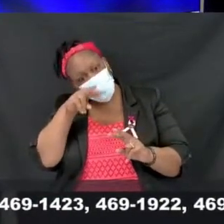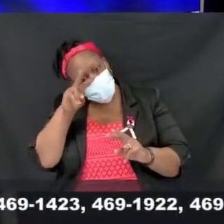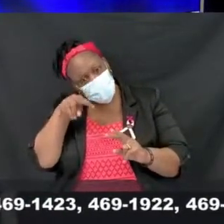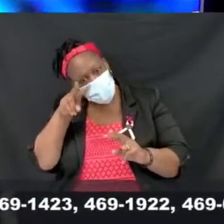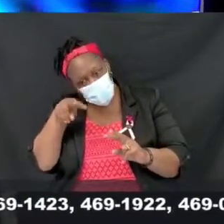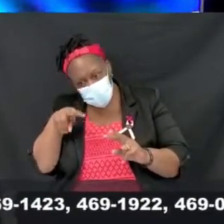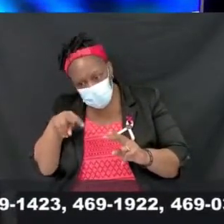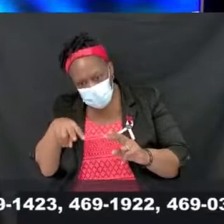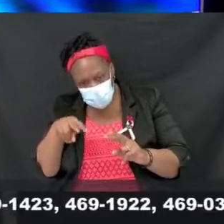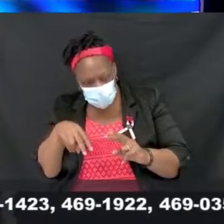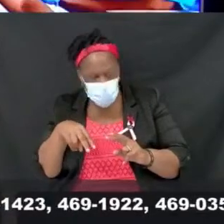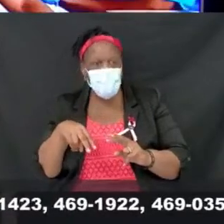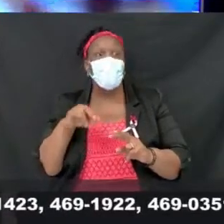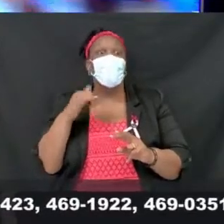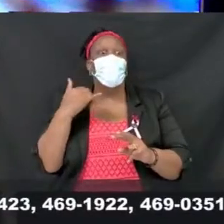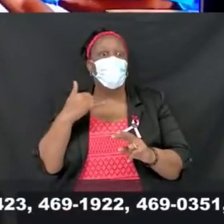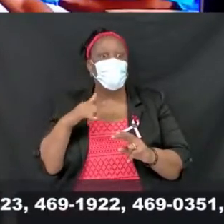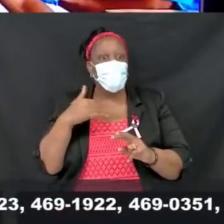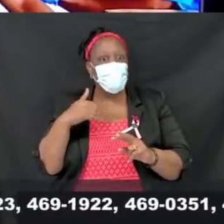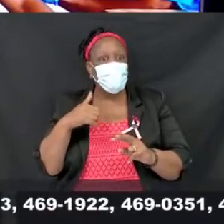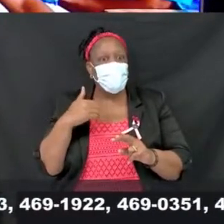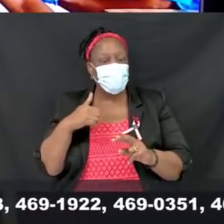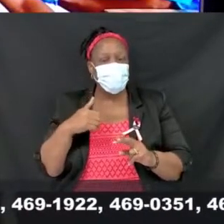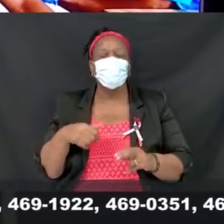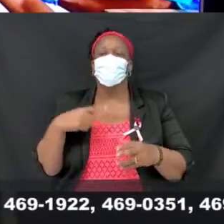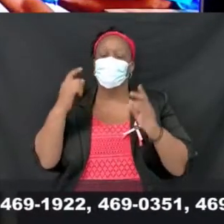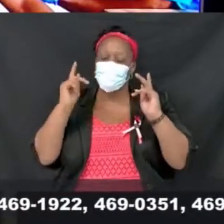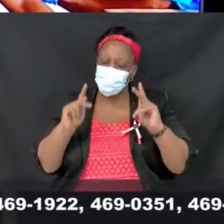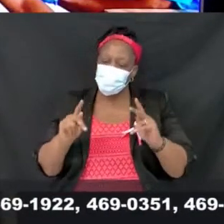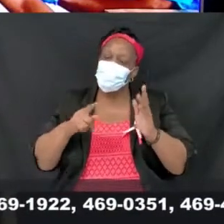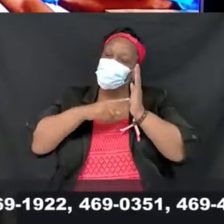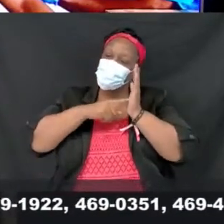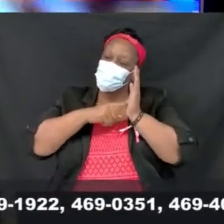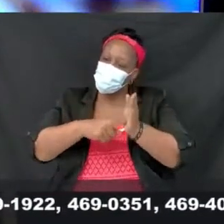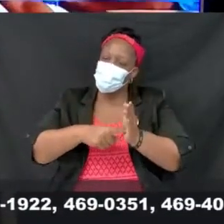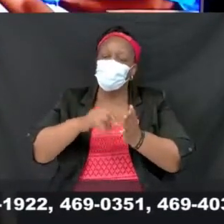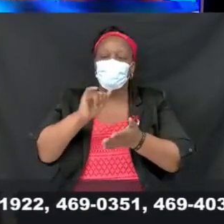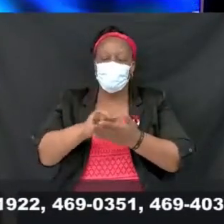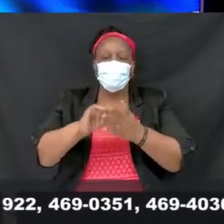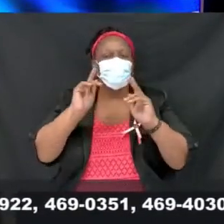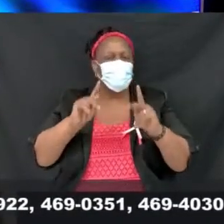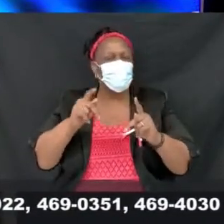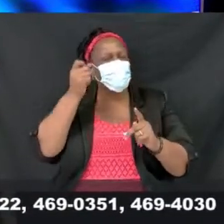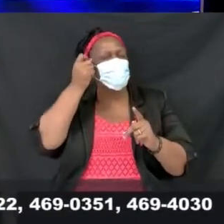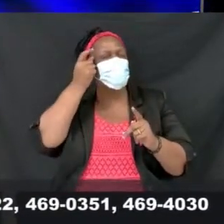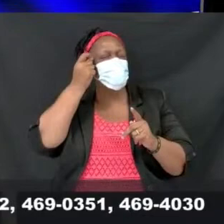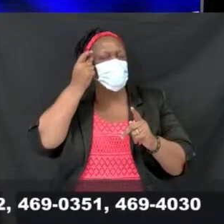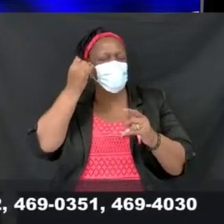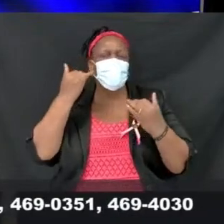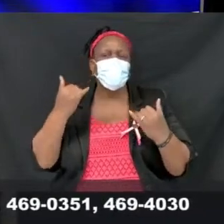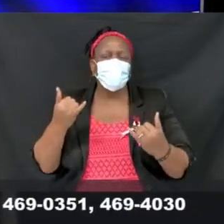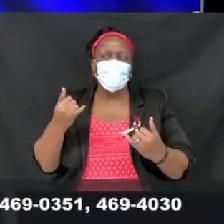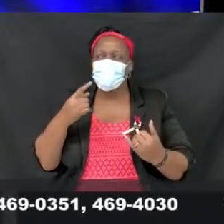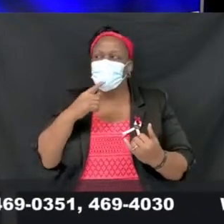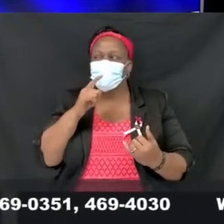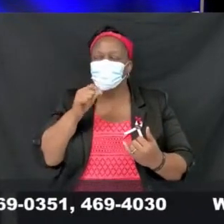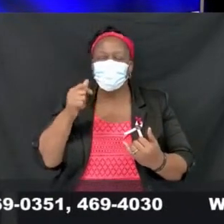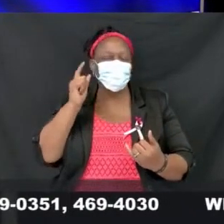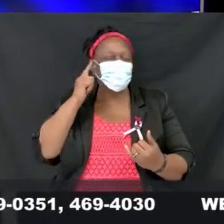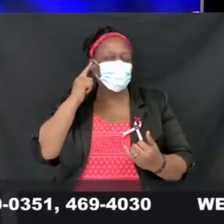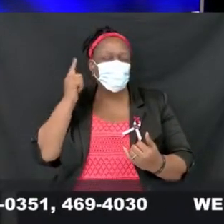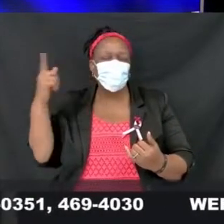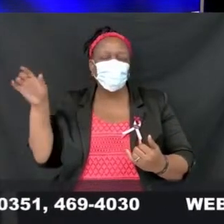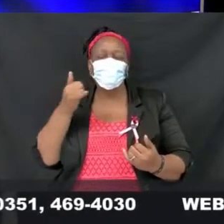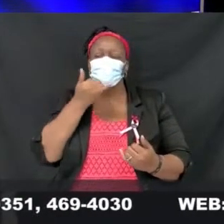people coming and getting vaccinated, it shows that the message is getting through, and that more and